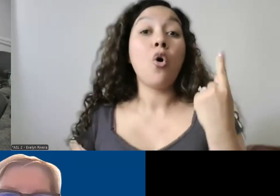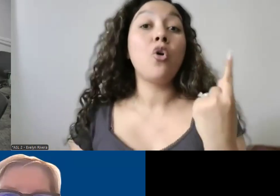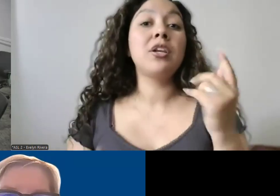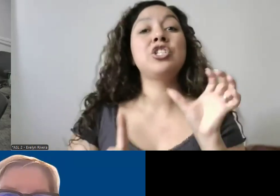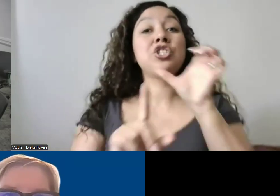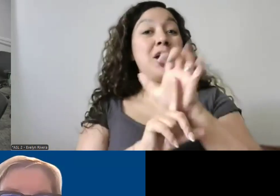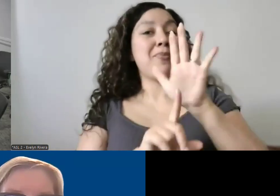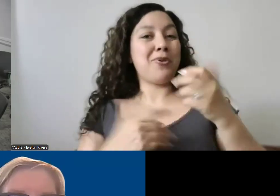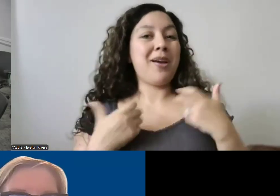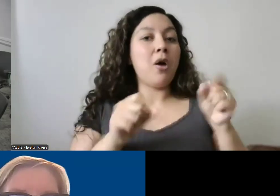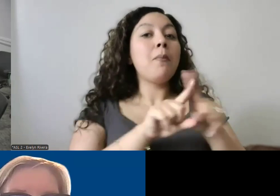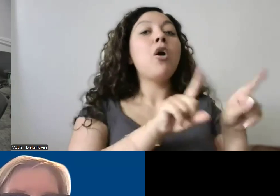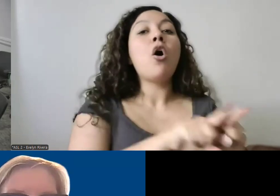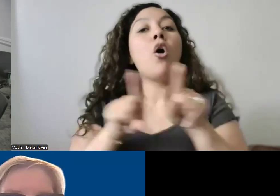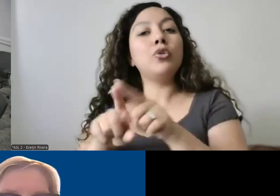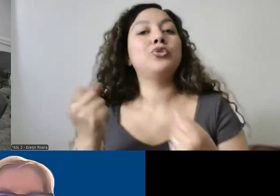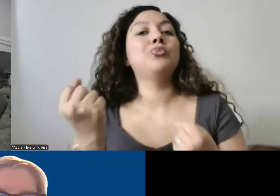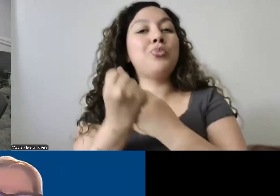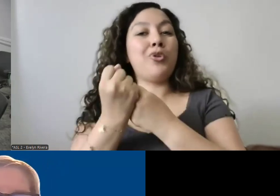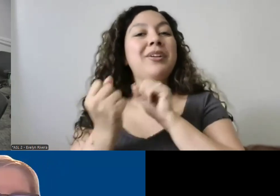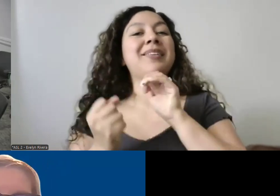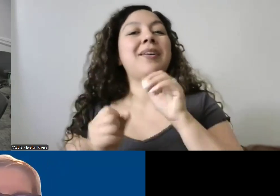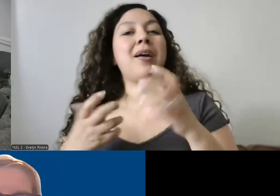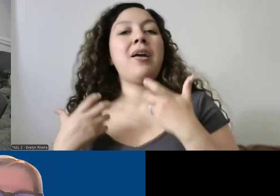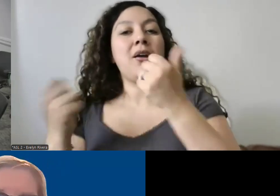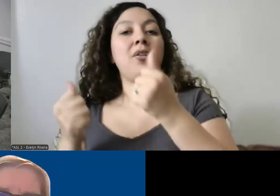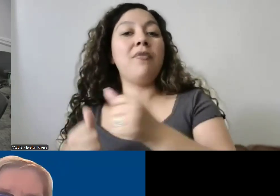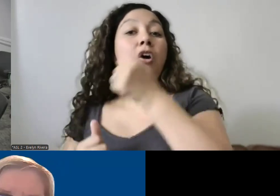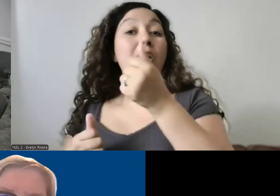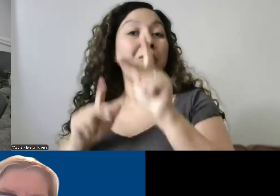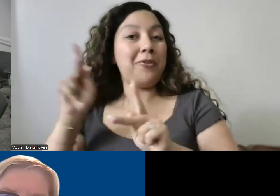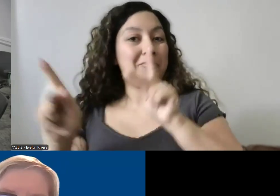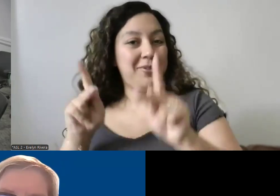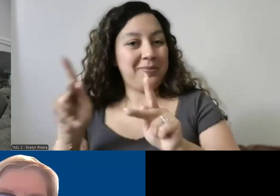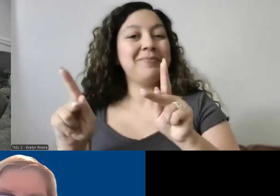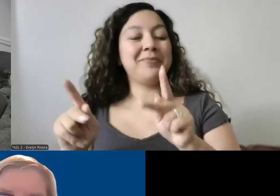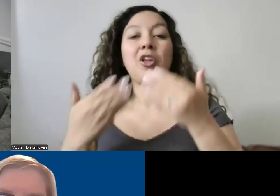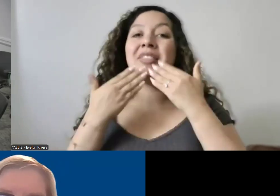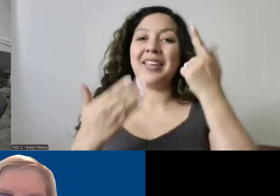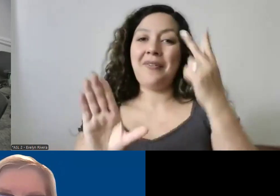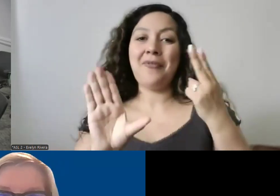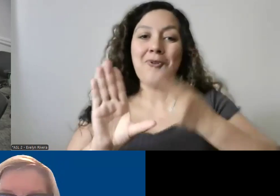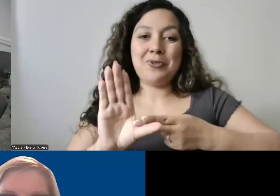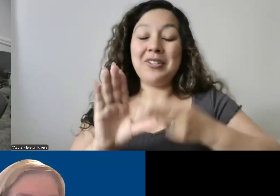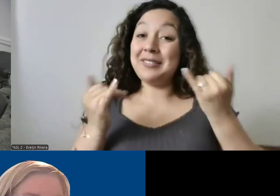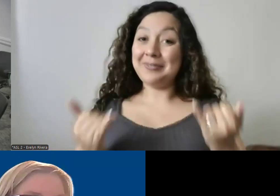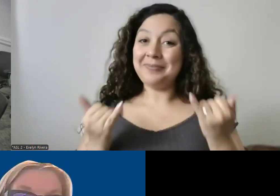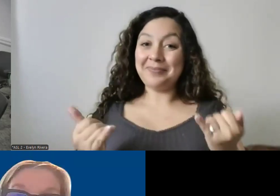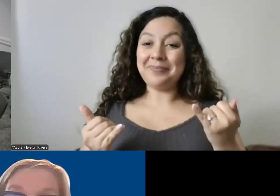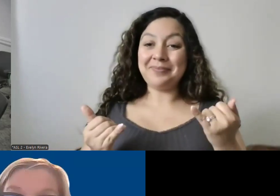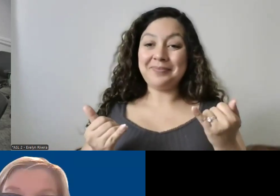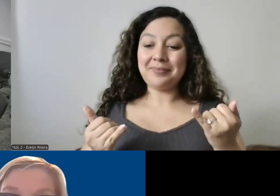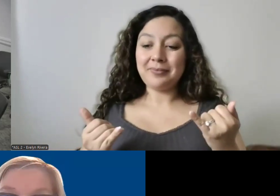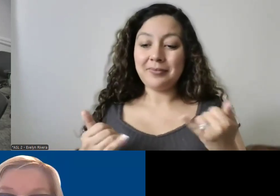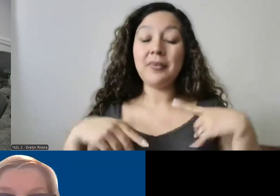the health of others living with MCI. So thank you very much for joining us today. We're